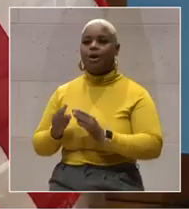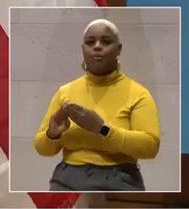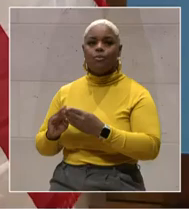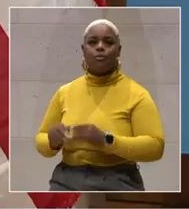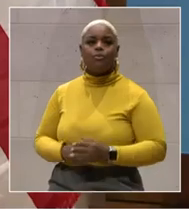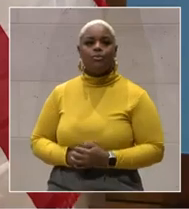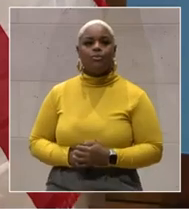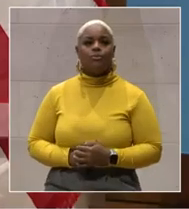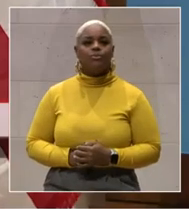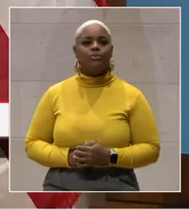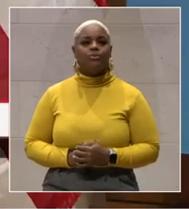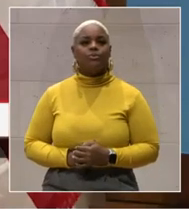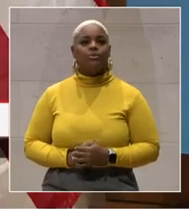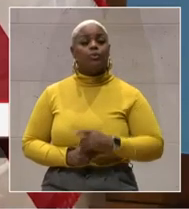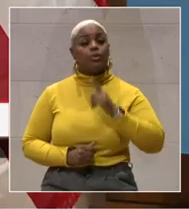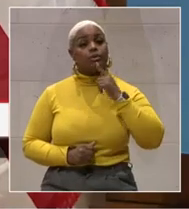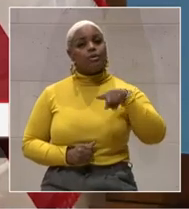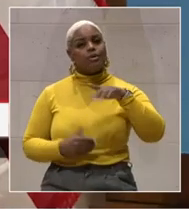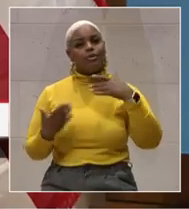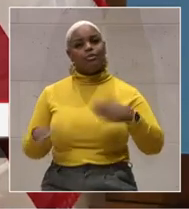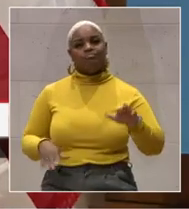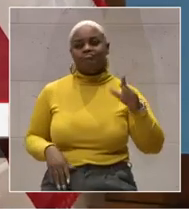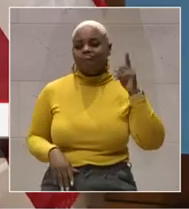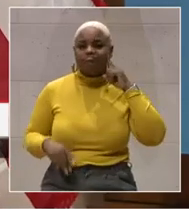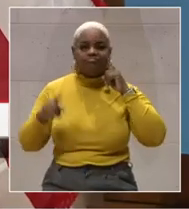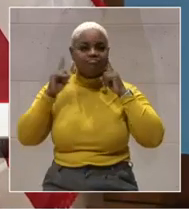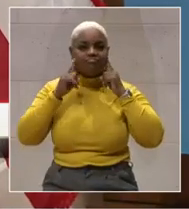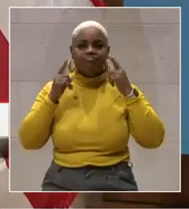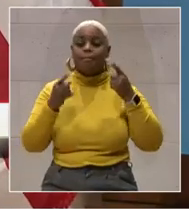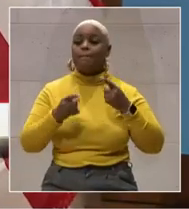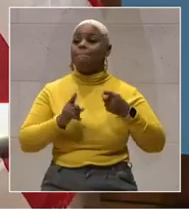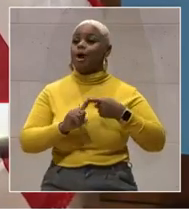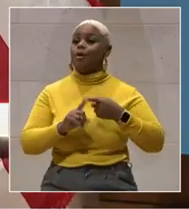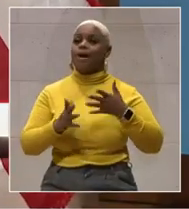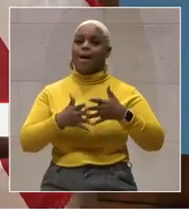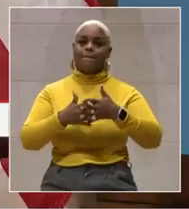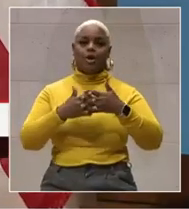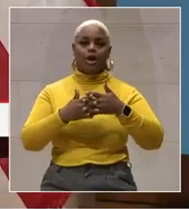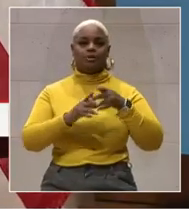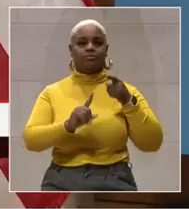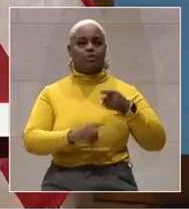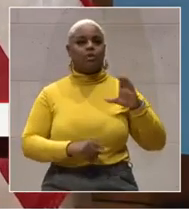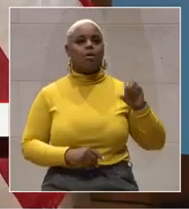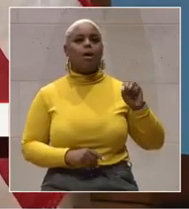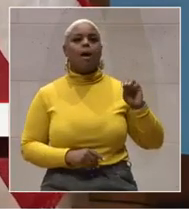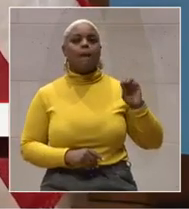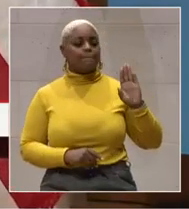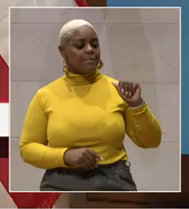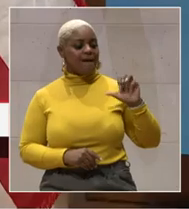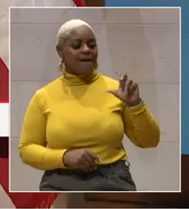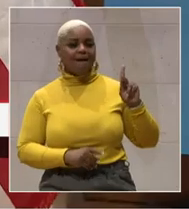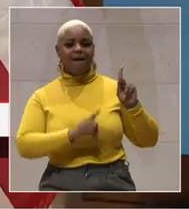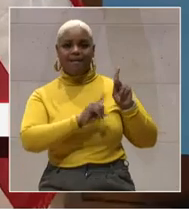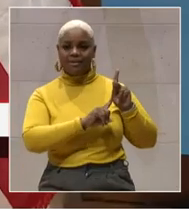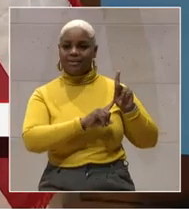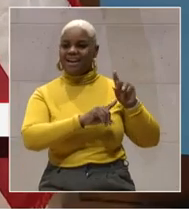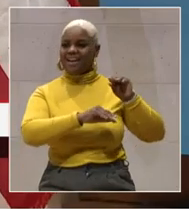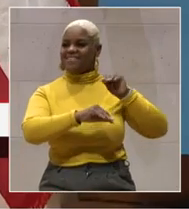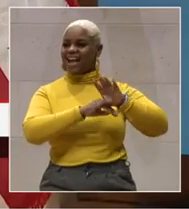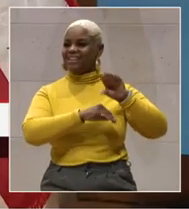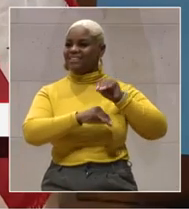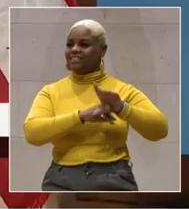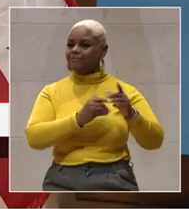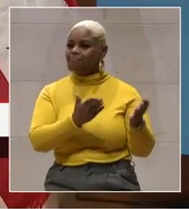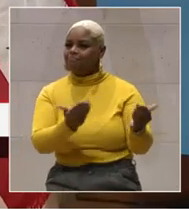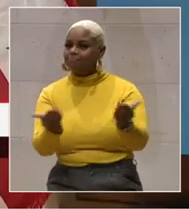you've heard about America's Housing Comeback Advisory Committee, we are proud to chair. We